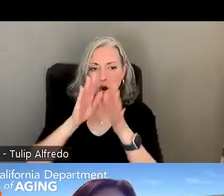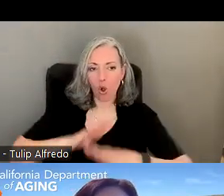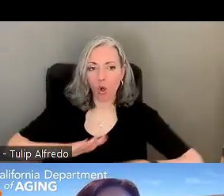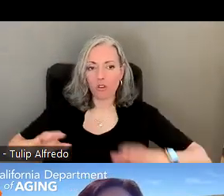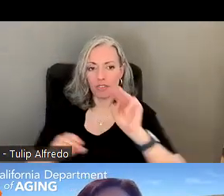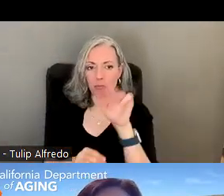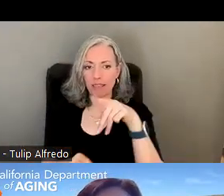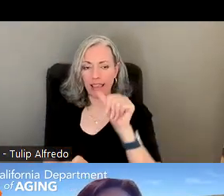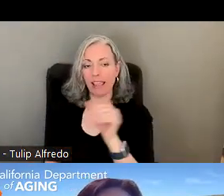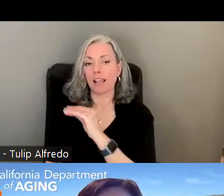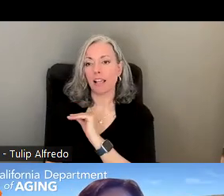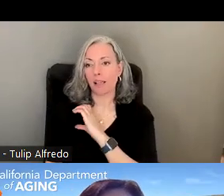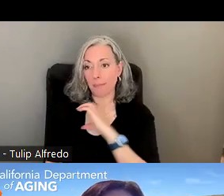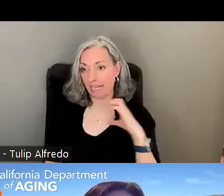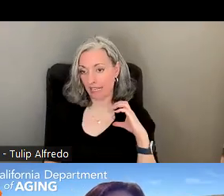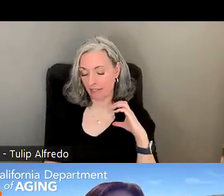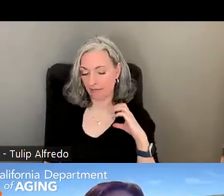Next slide, please.